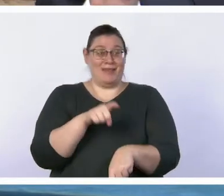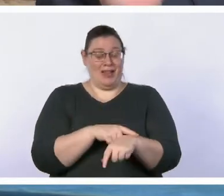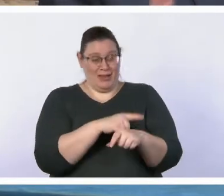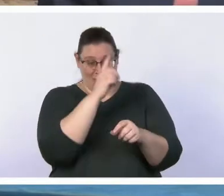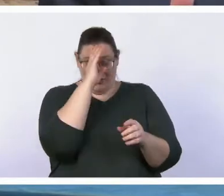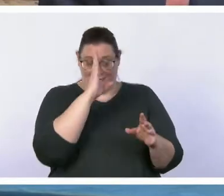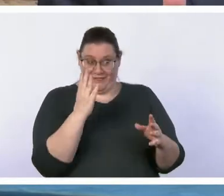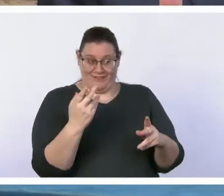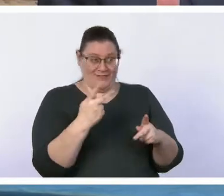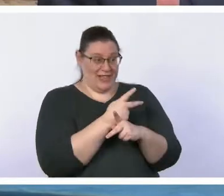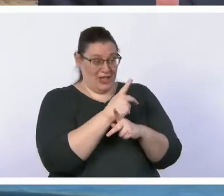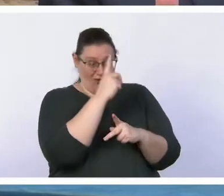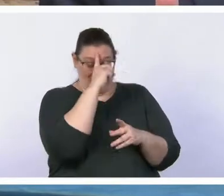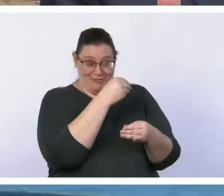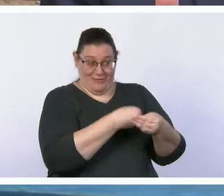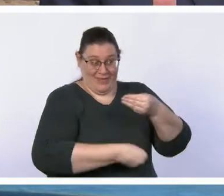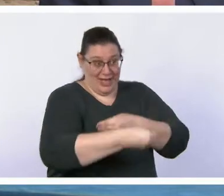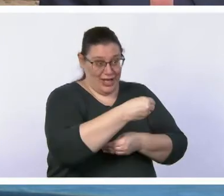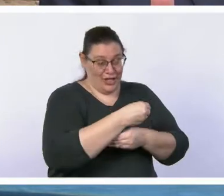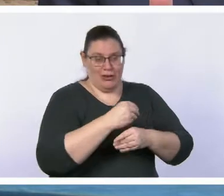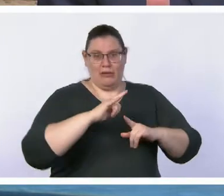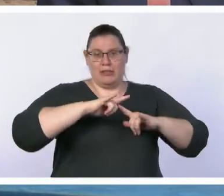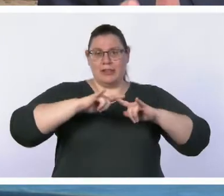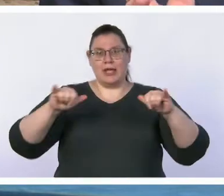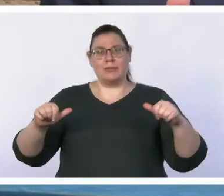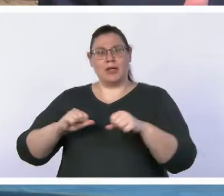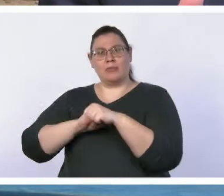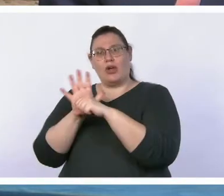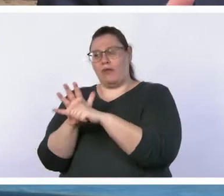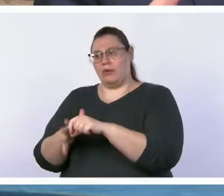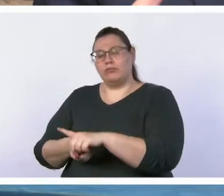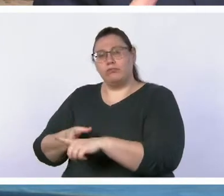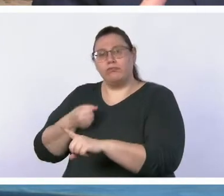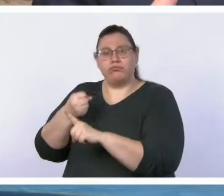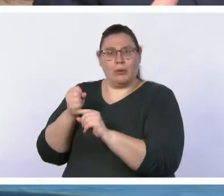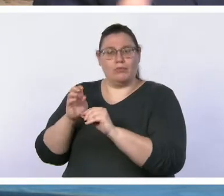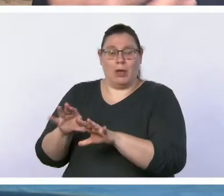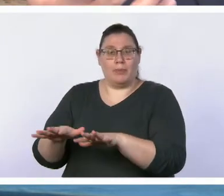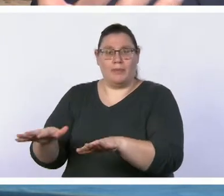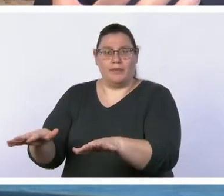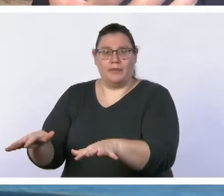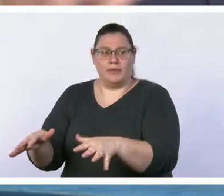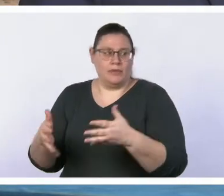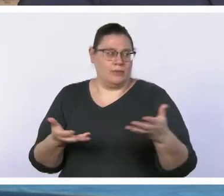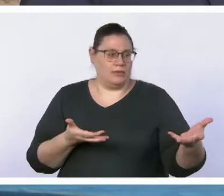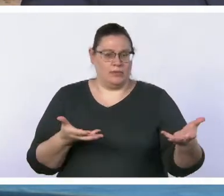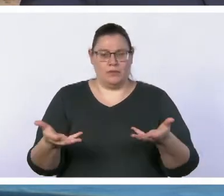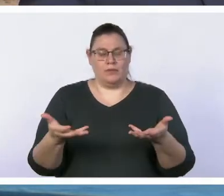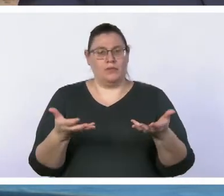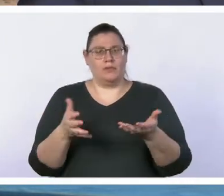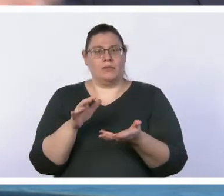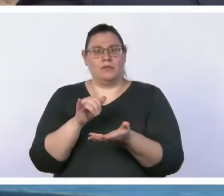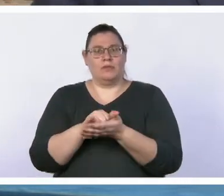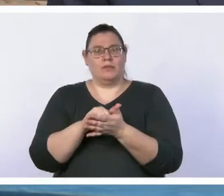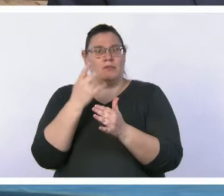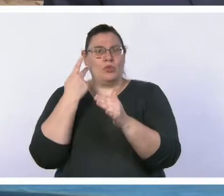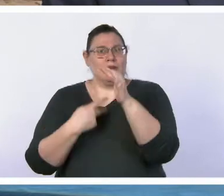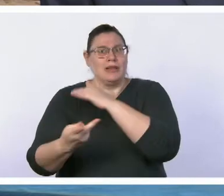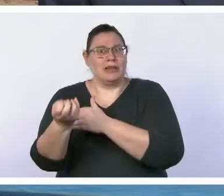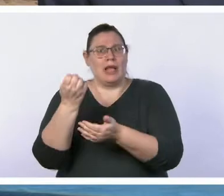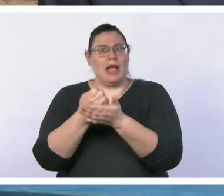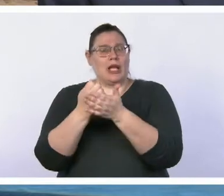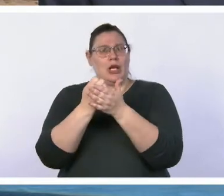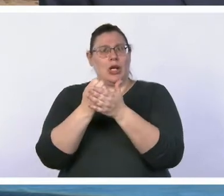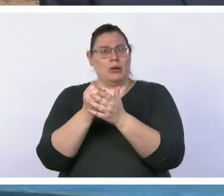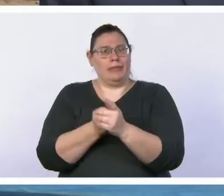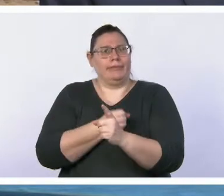is exactly when the impacts of this COVID crisis are hitting, and we can't yet predict the economic impacts that we'll